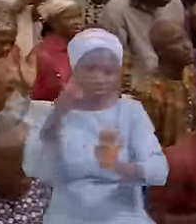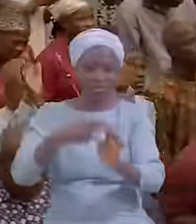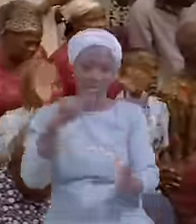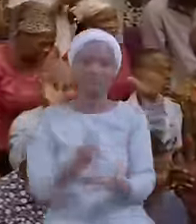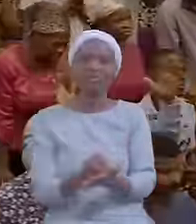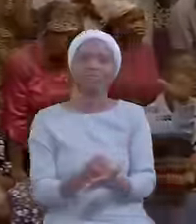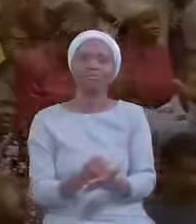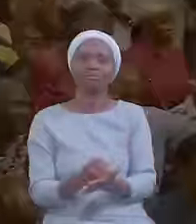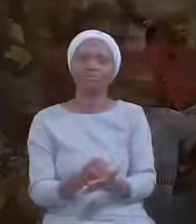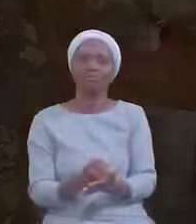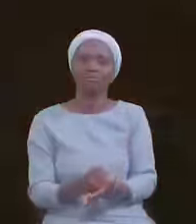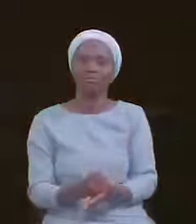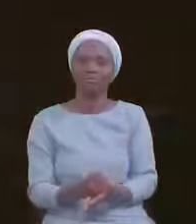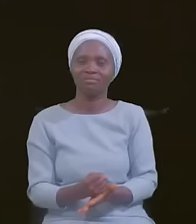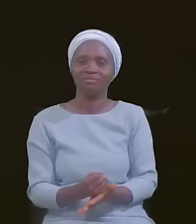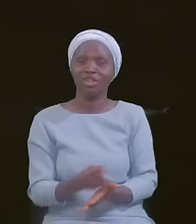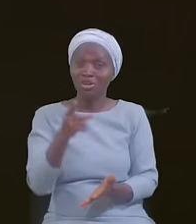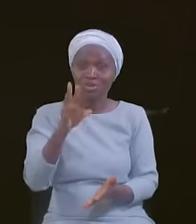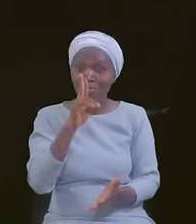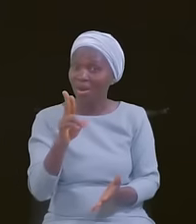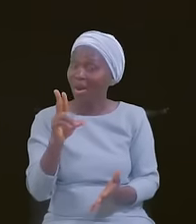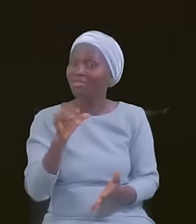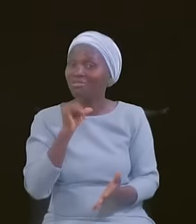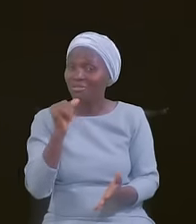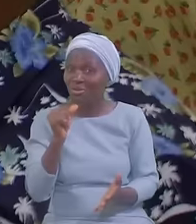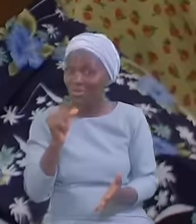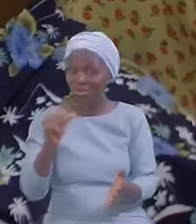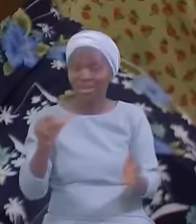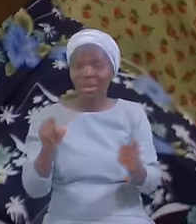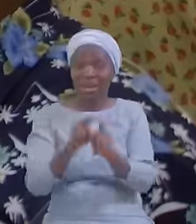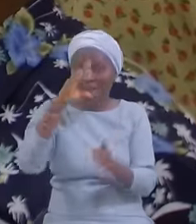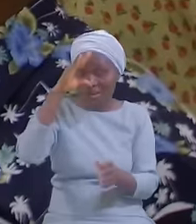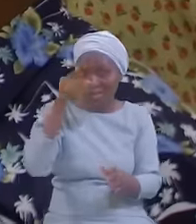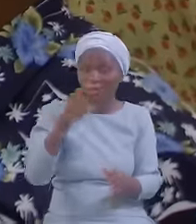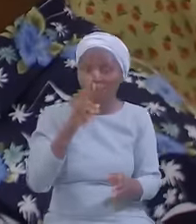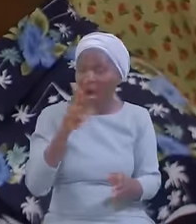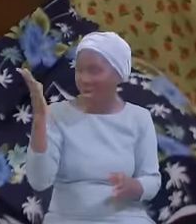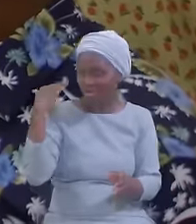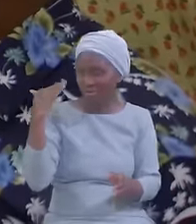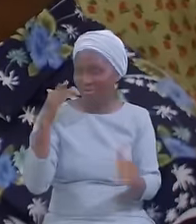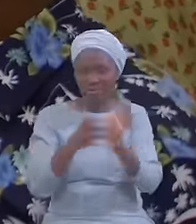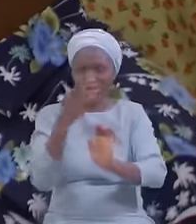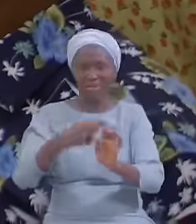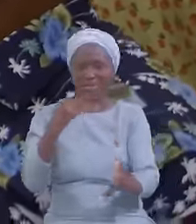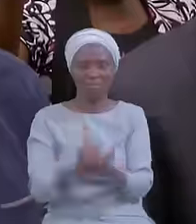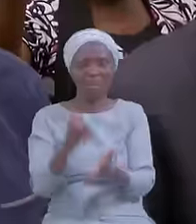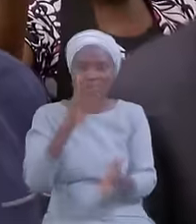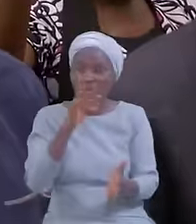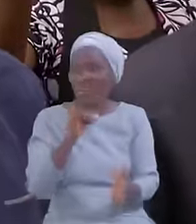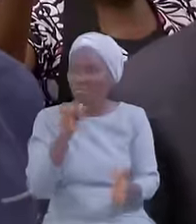You're no more the man you used to be. You're no more the woman you used to